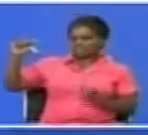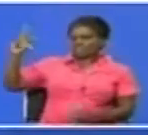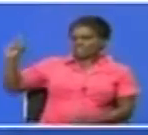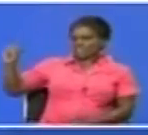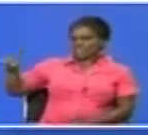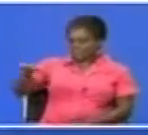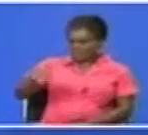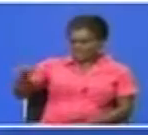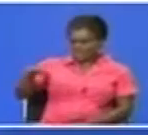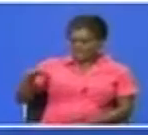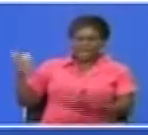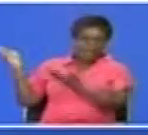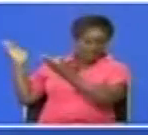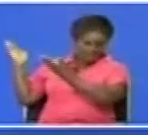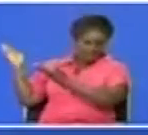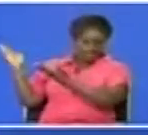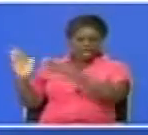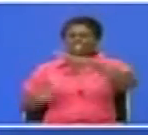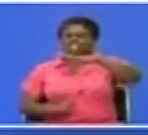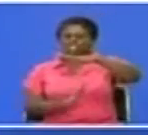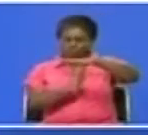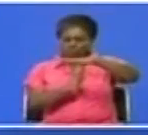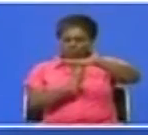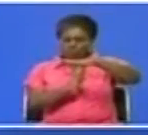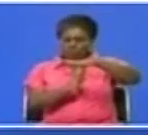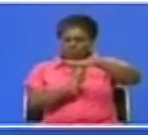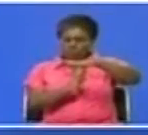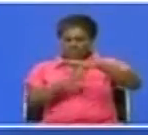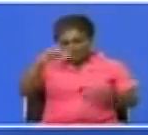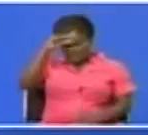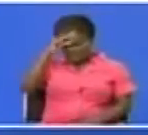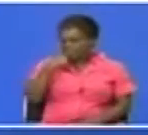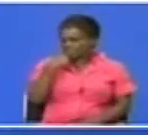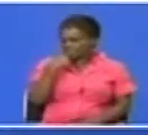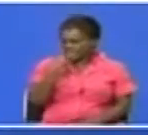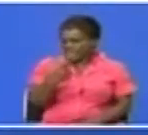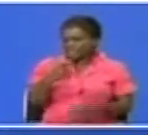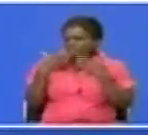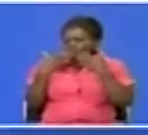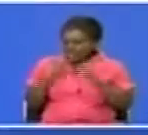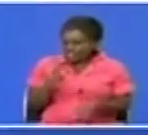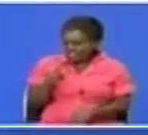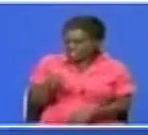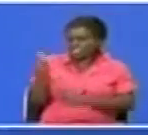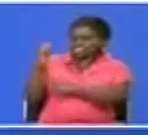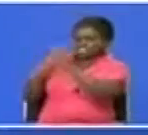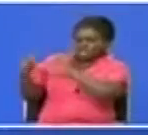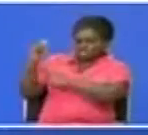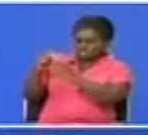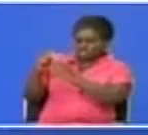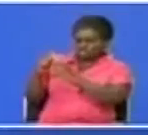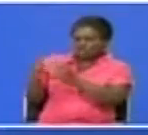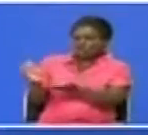hotspots, Elgeyo Marakwet County tops that list, and the government says in a bid to end this outdated advice, there's a need